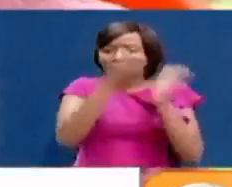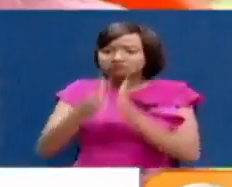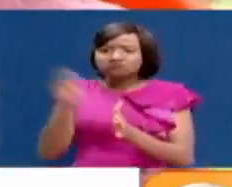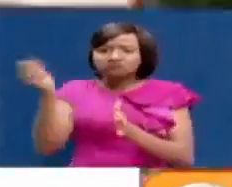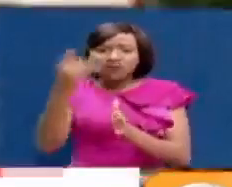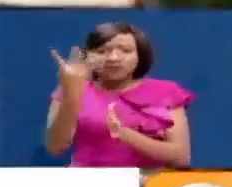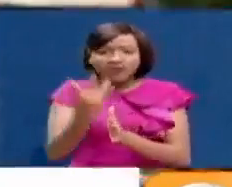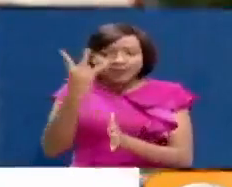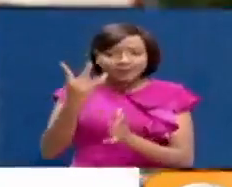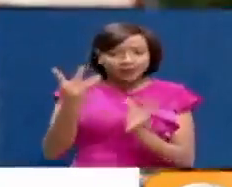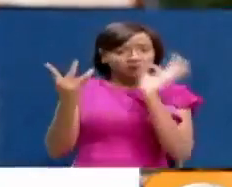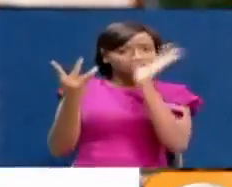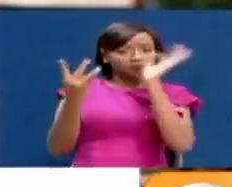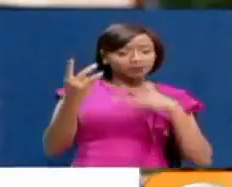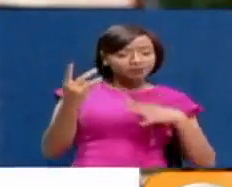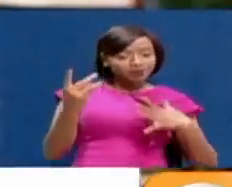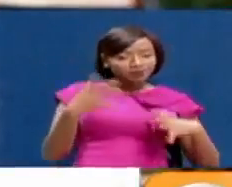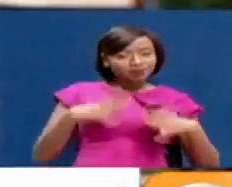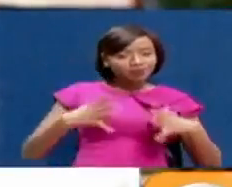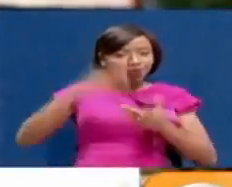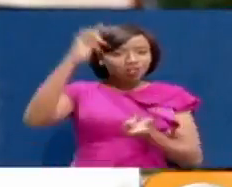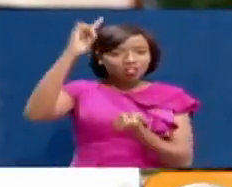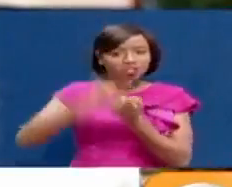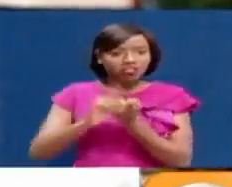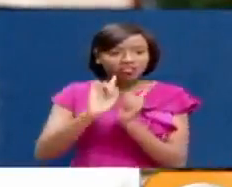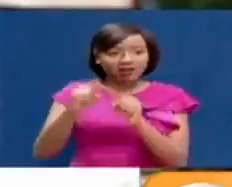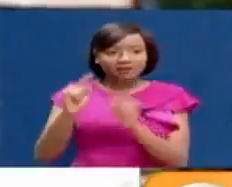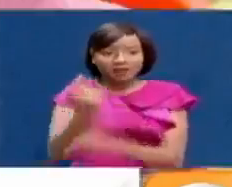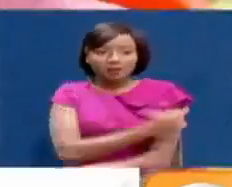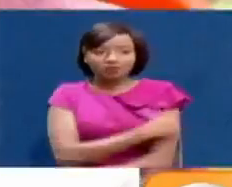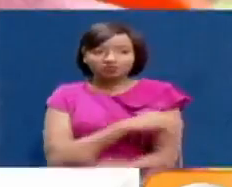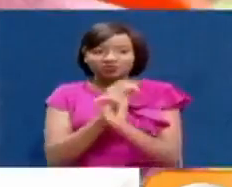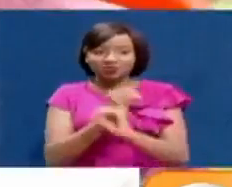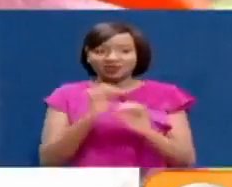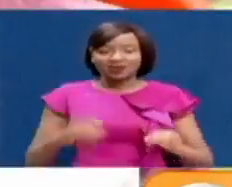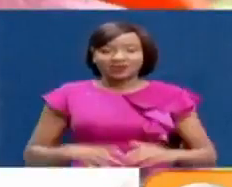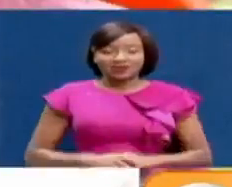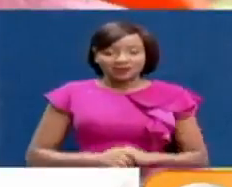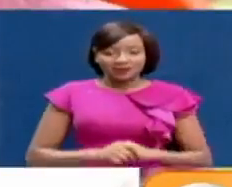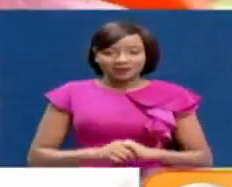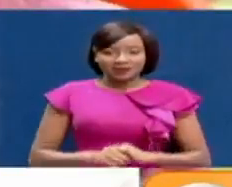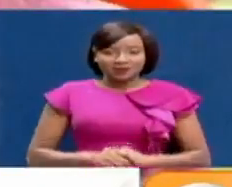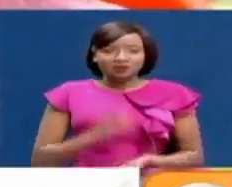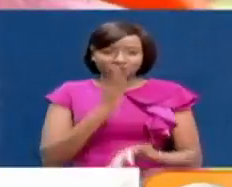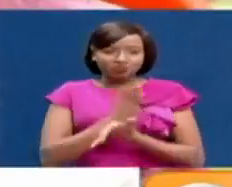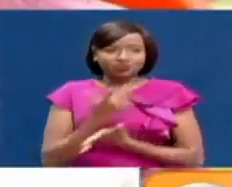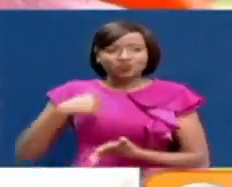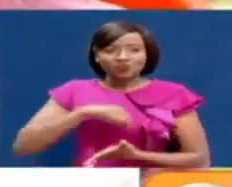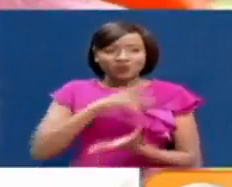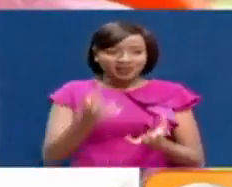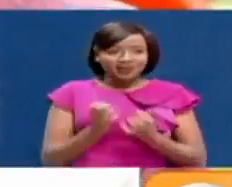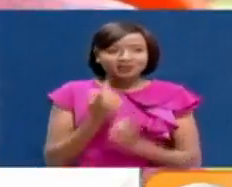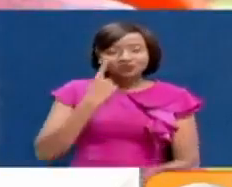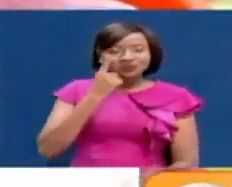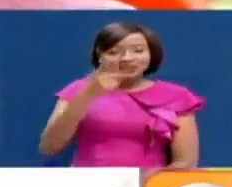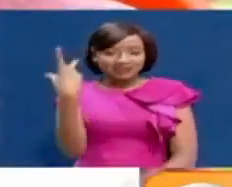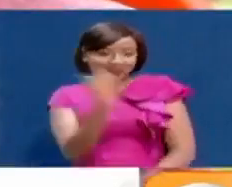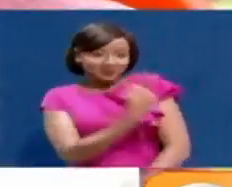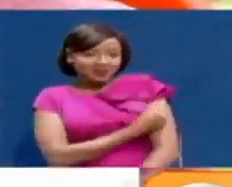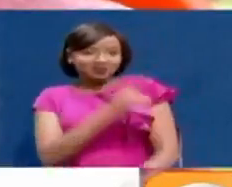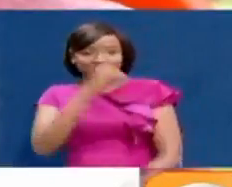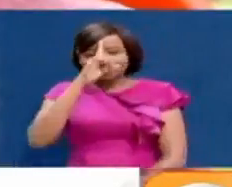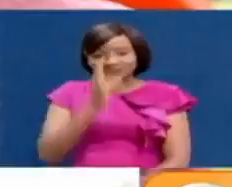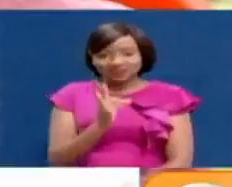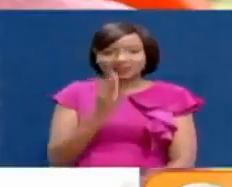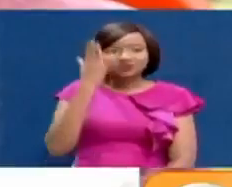fewer mothers bringing their children in March compared to April. We really need to take vaccination seriously because this is